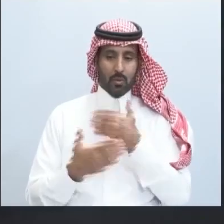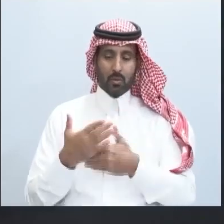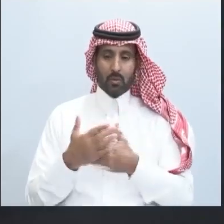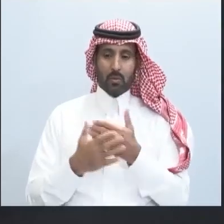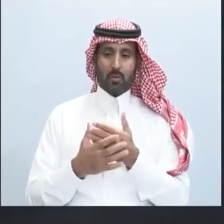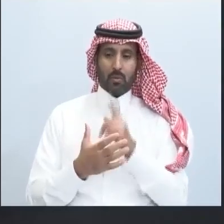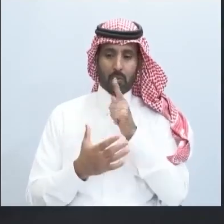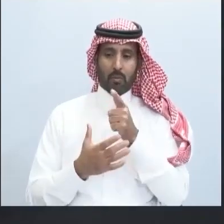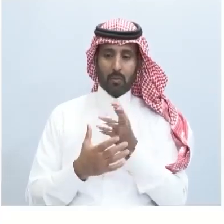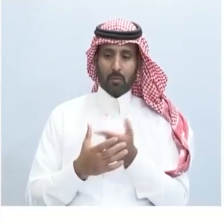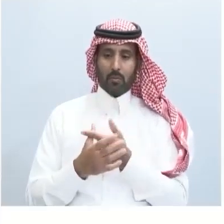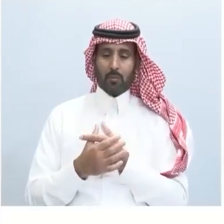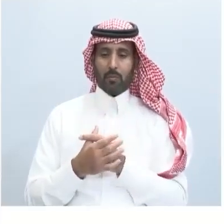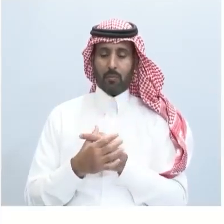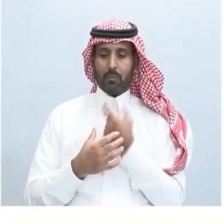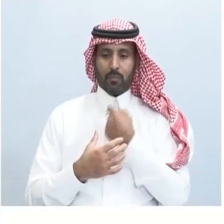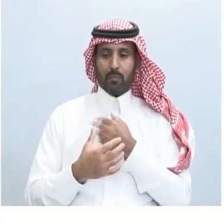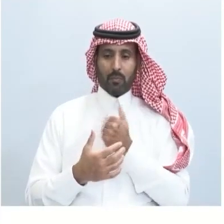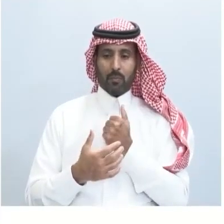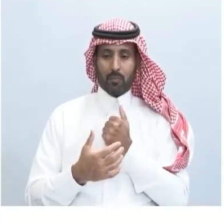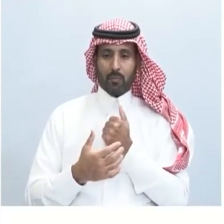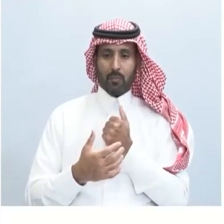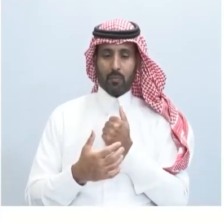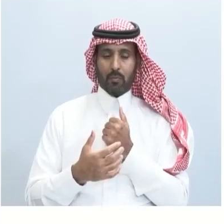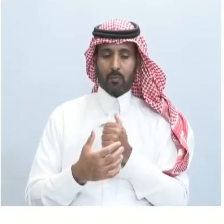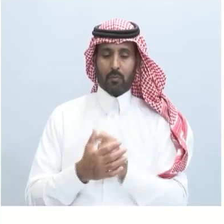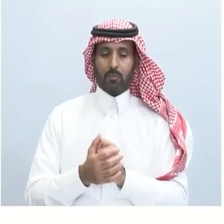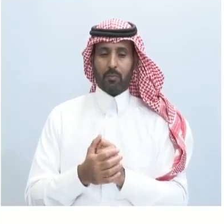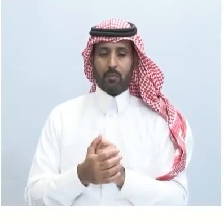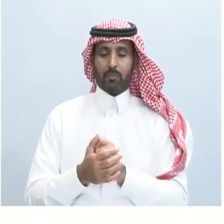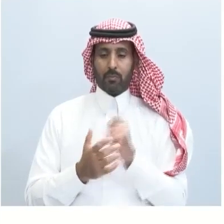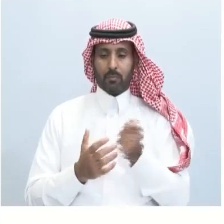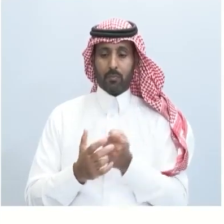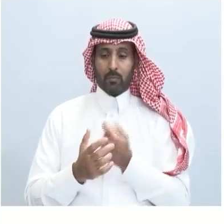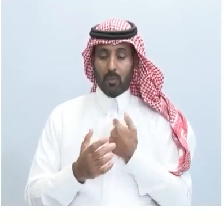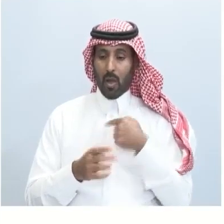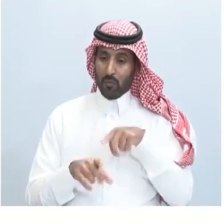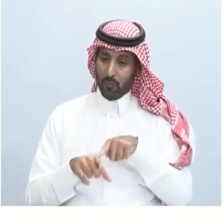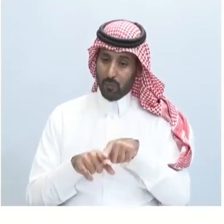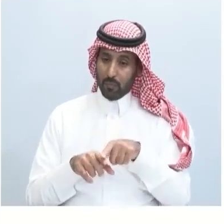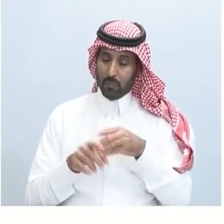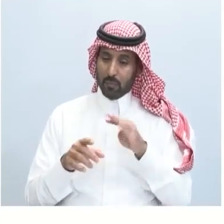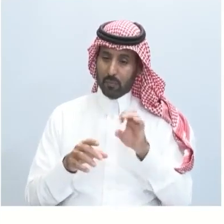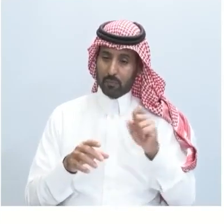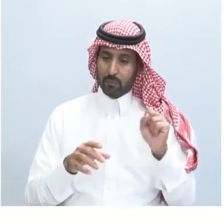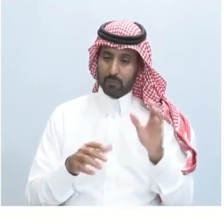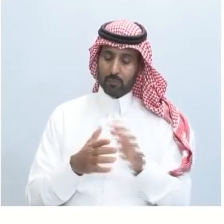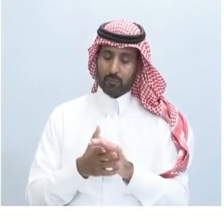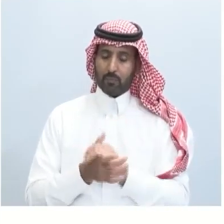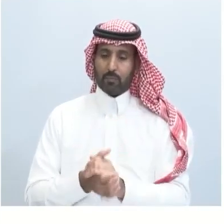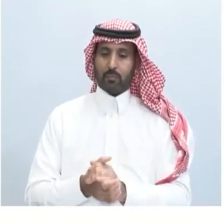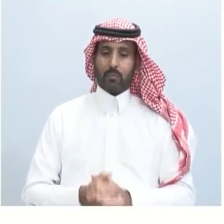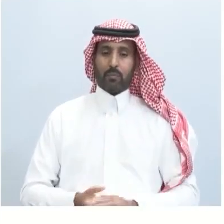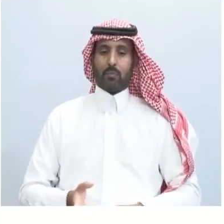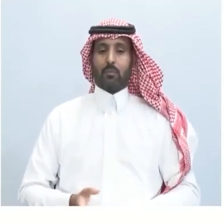informal language. So number one, greet and sign off when you enter and when you get out. Greet and sign off the